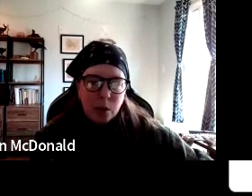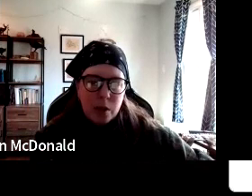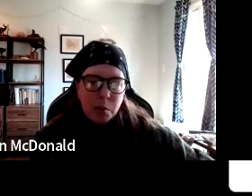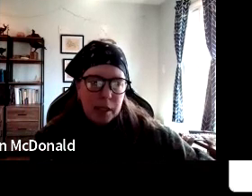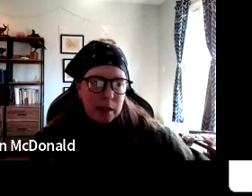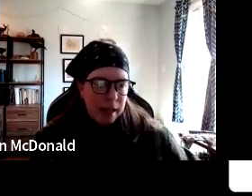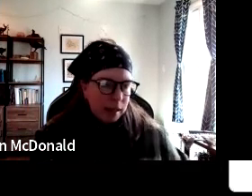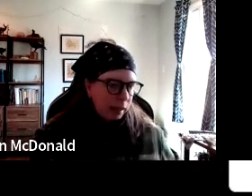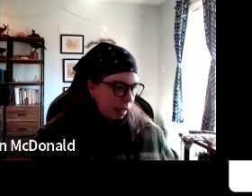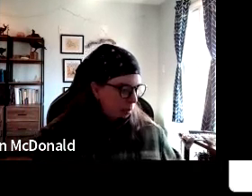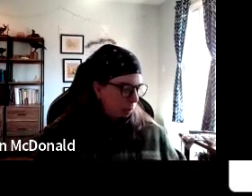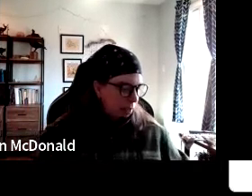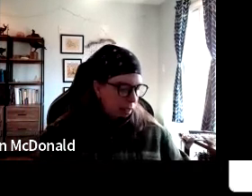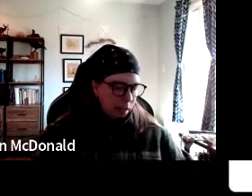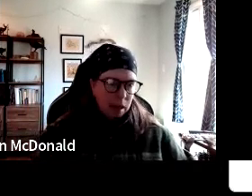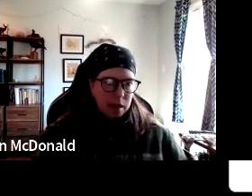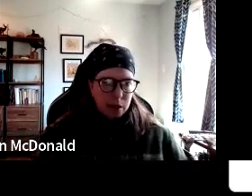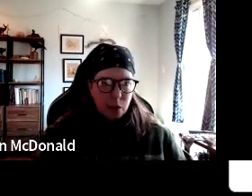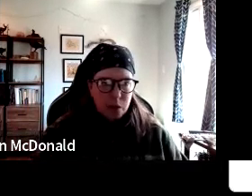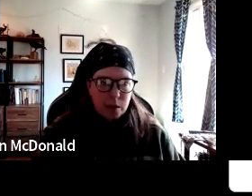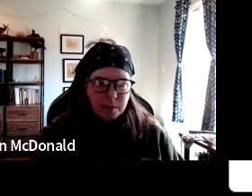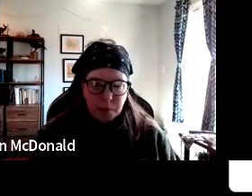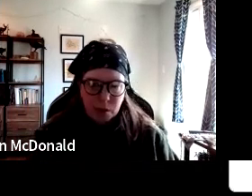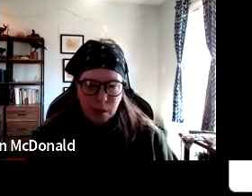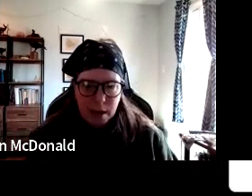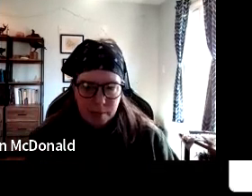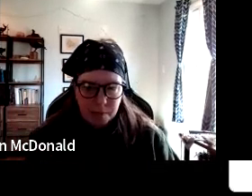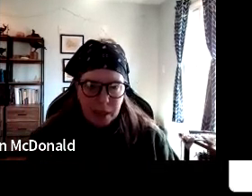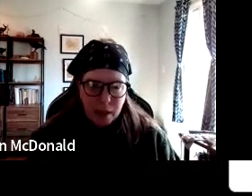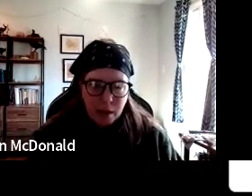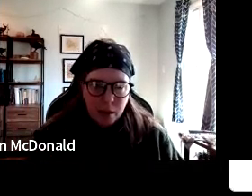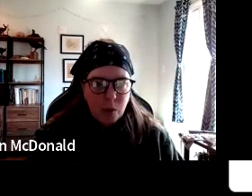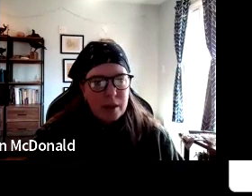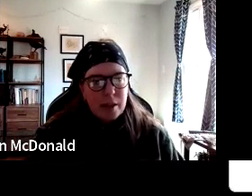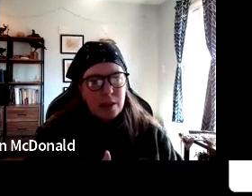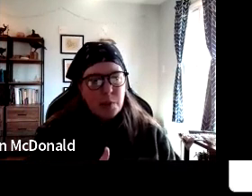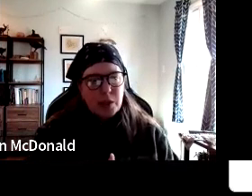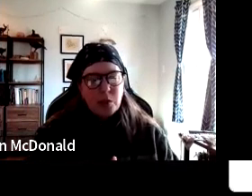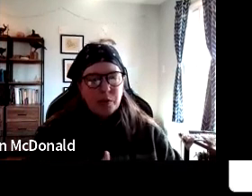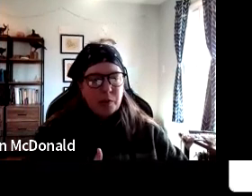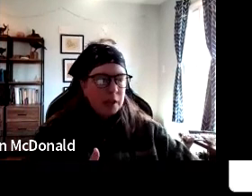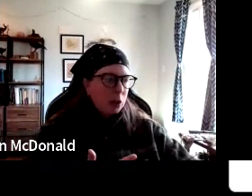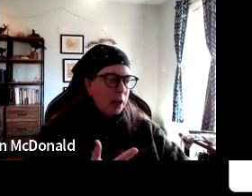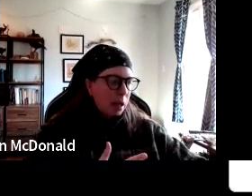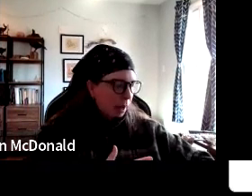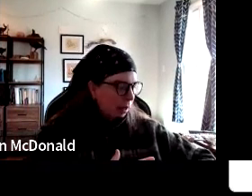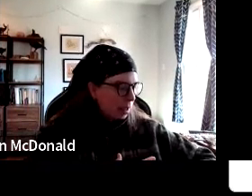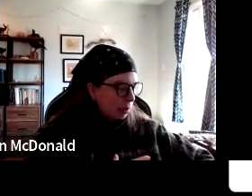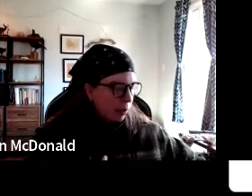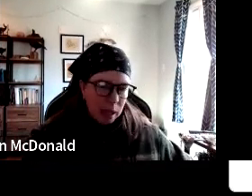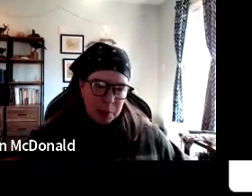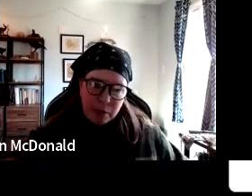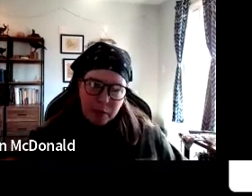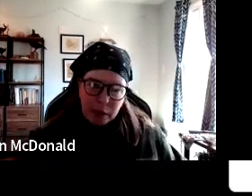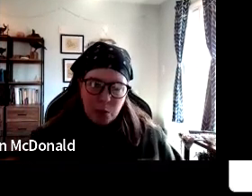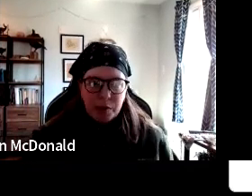sink or something that can get messy and kind of gross. All right. Well, this has been super fun learning about